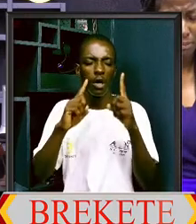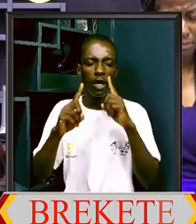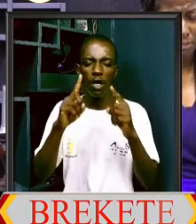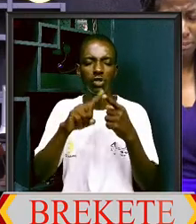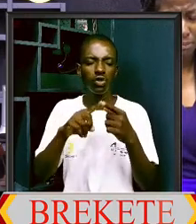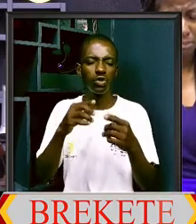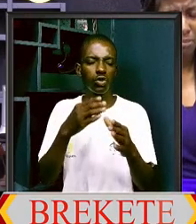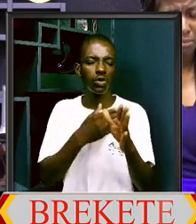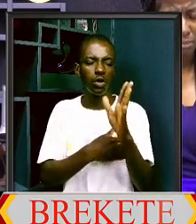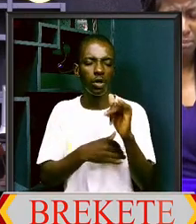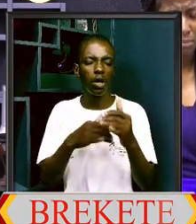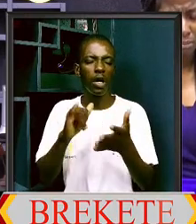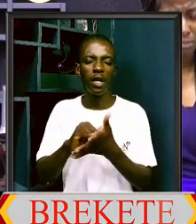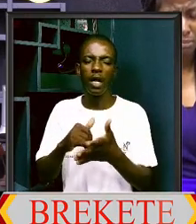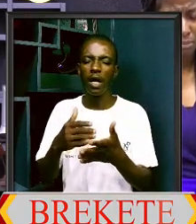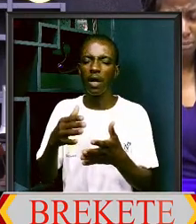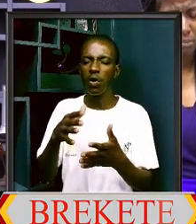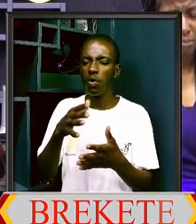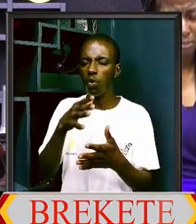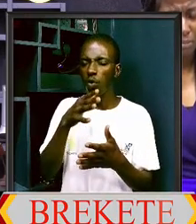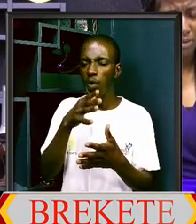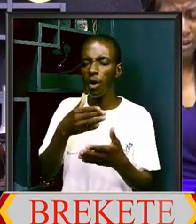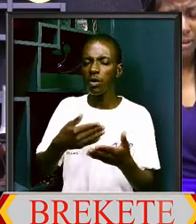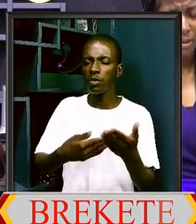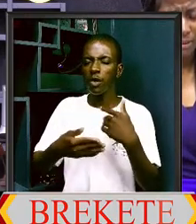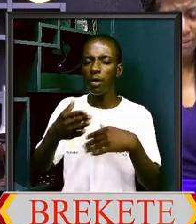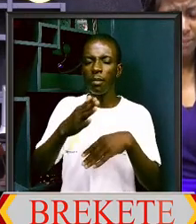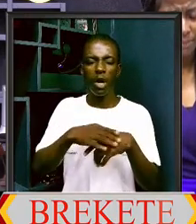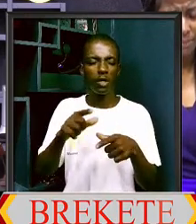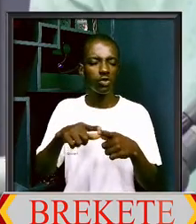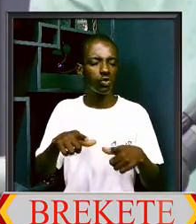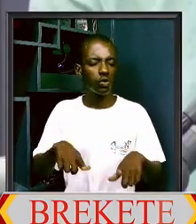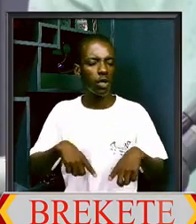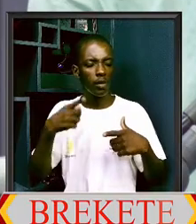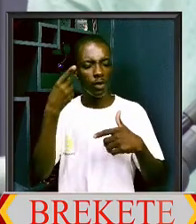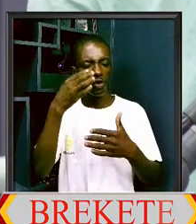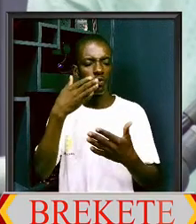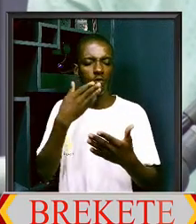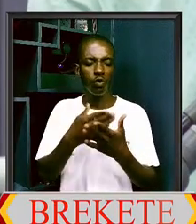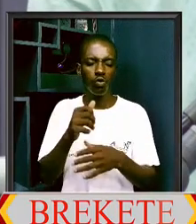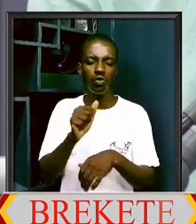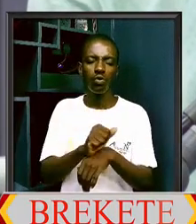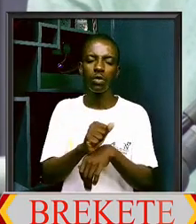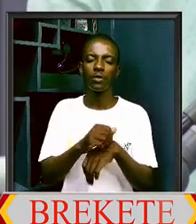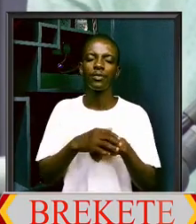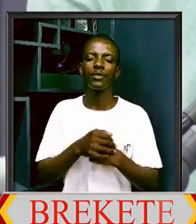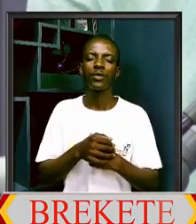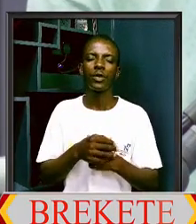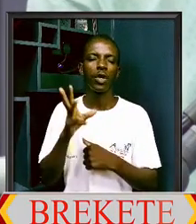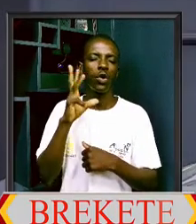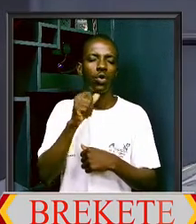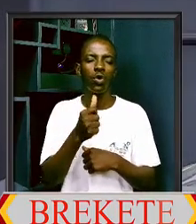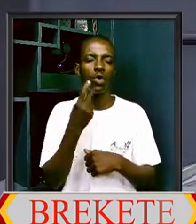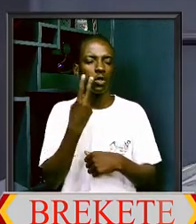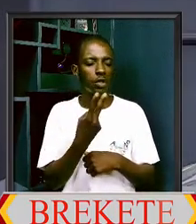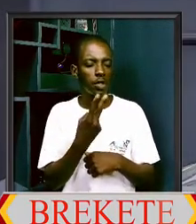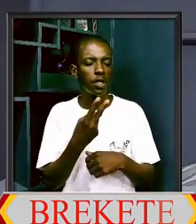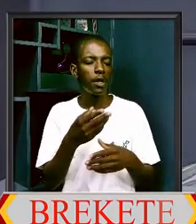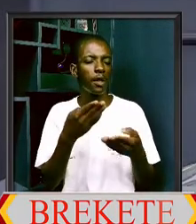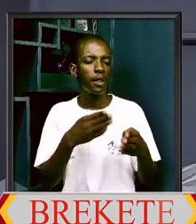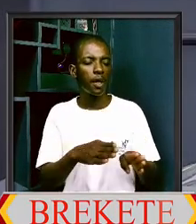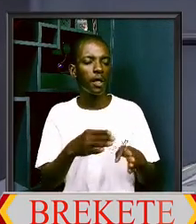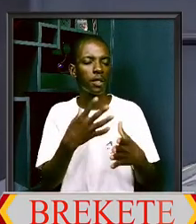to God and that woman was brought back to life because of her good work you will not see dead